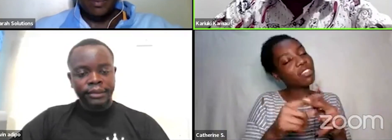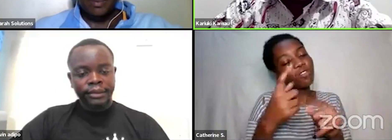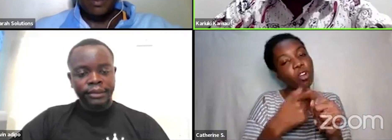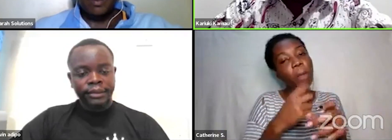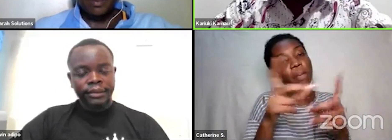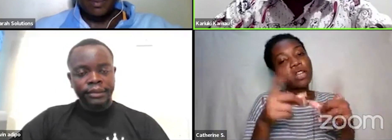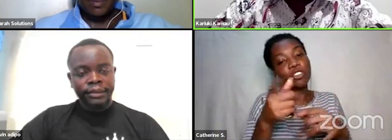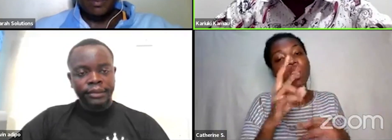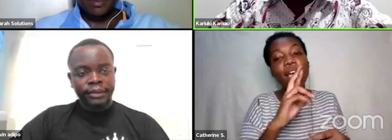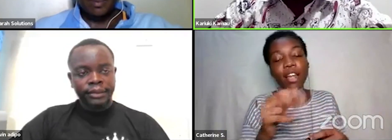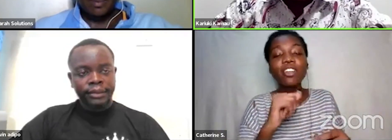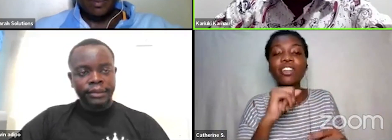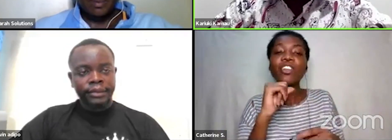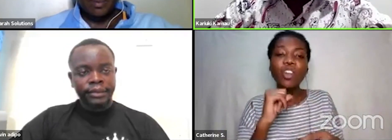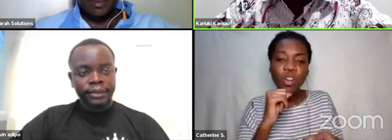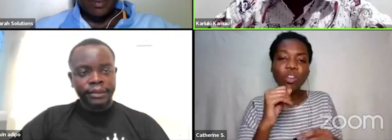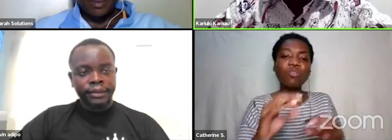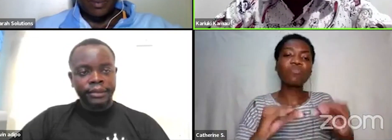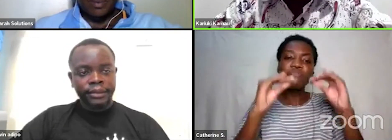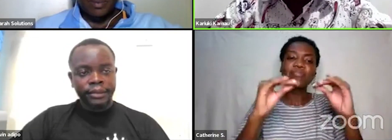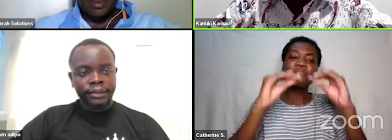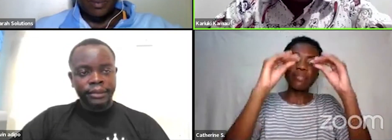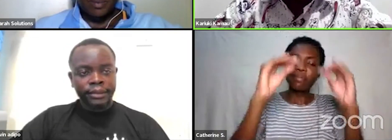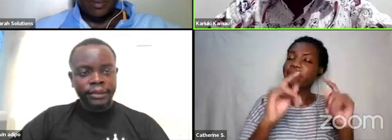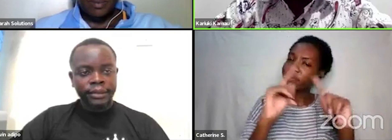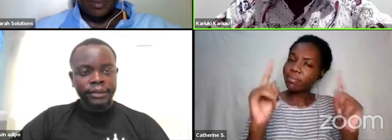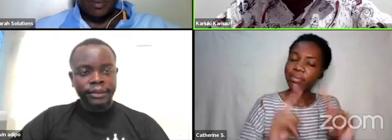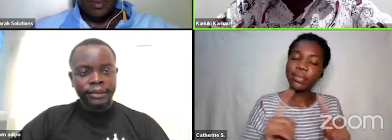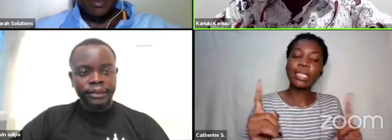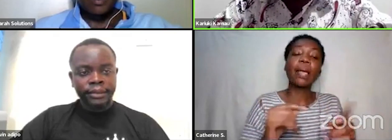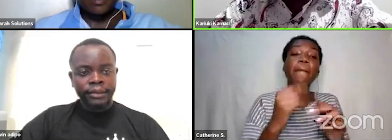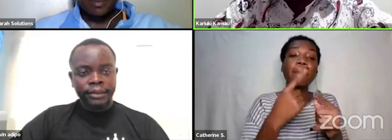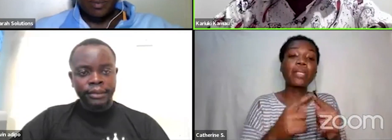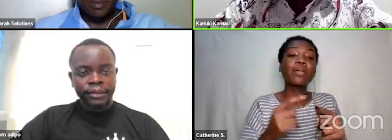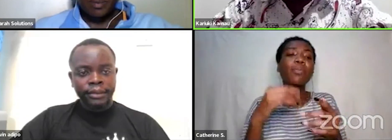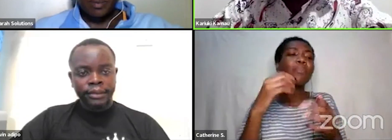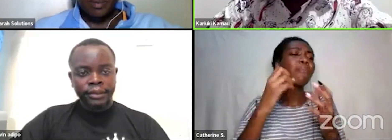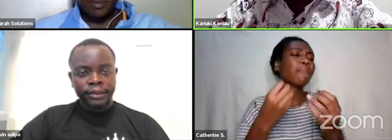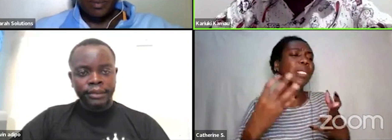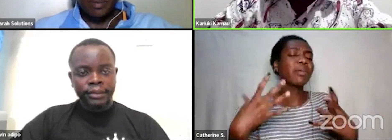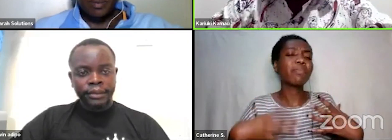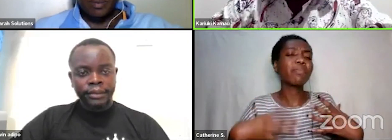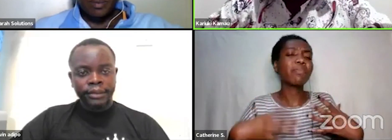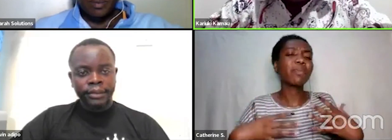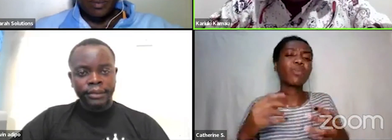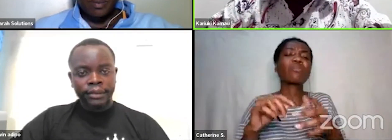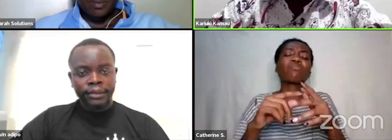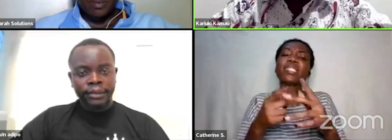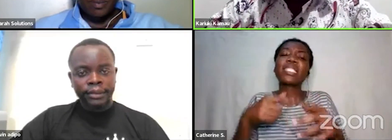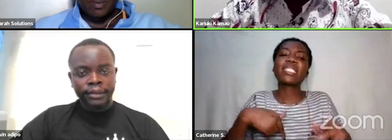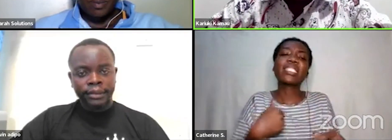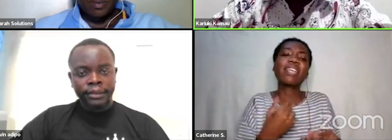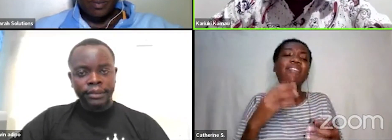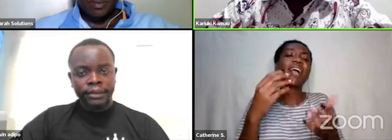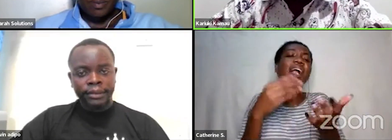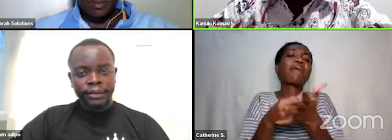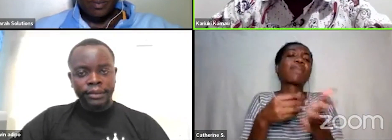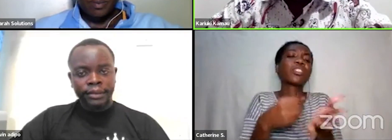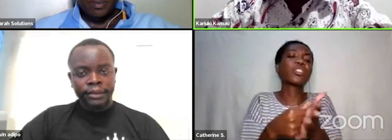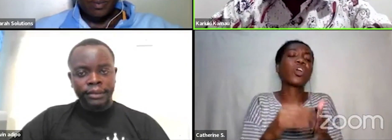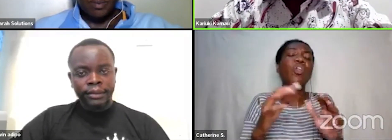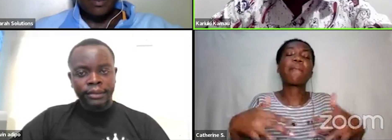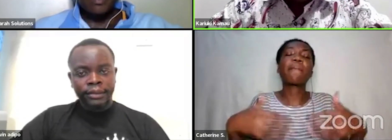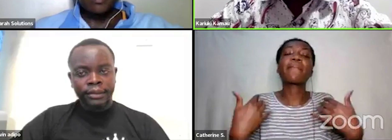It is not in the postponing. It is not with accumulating capital. You know, most people limit themselves with this issue of capital. I am raising